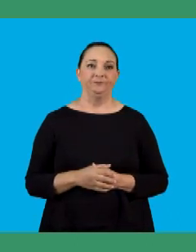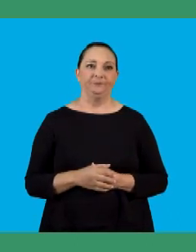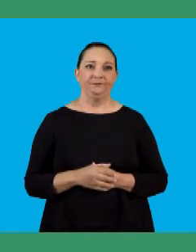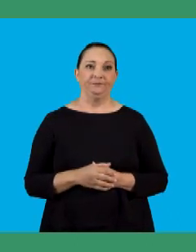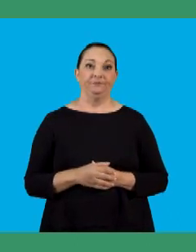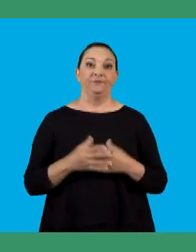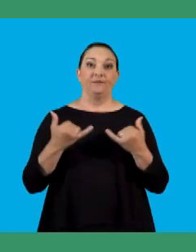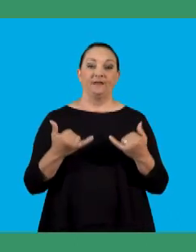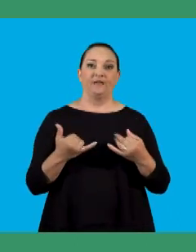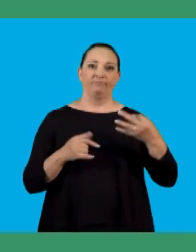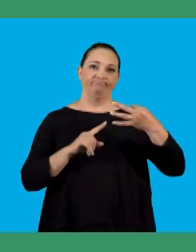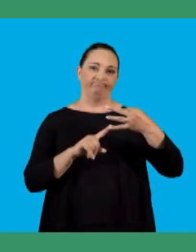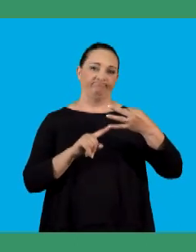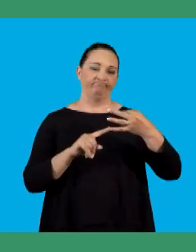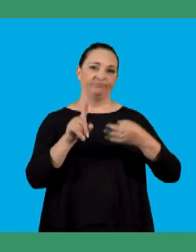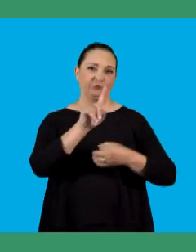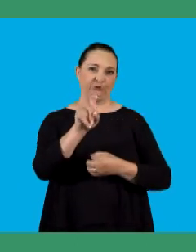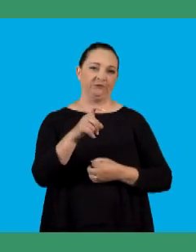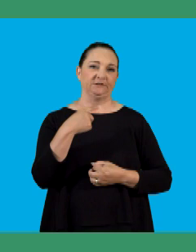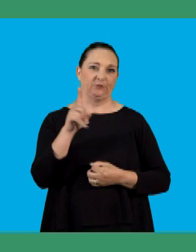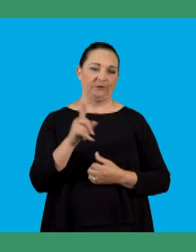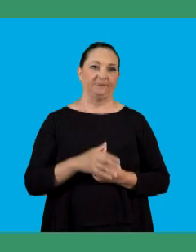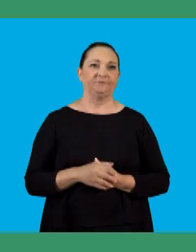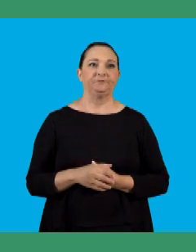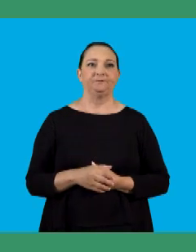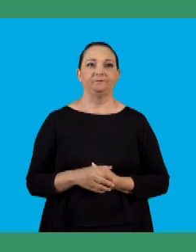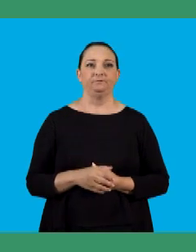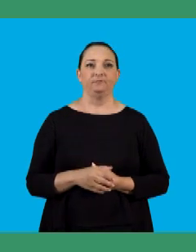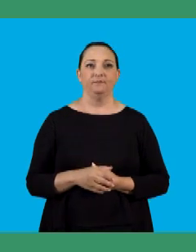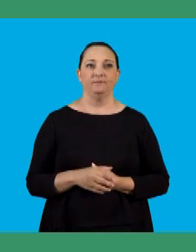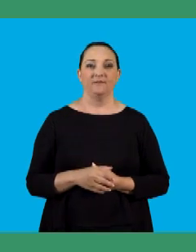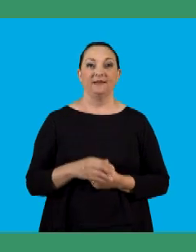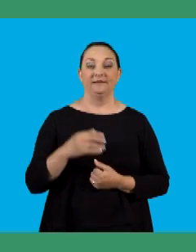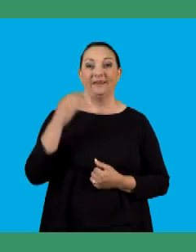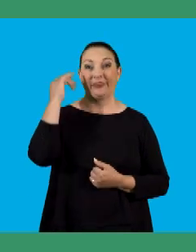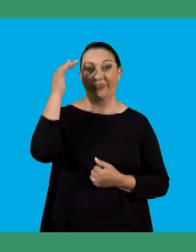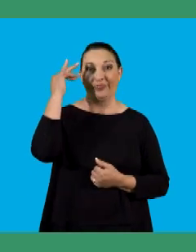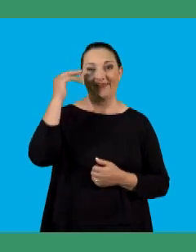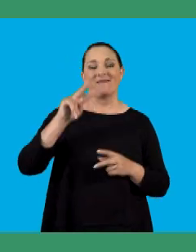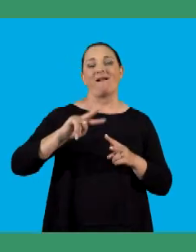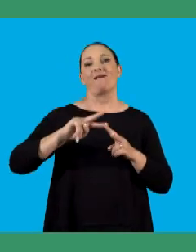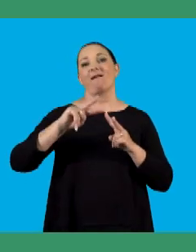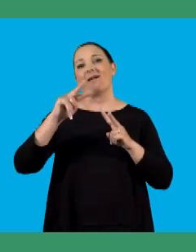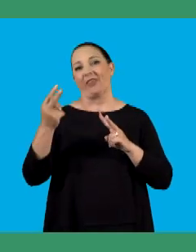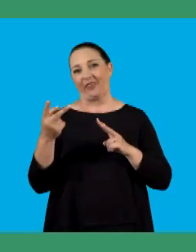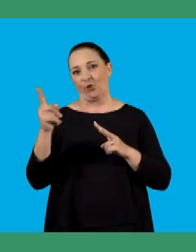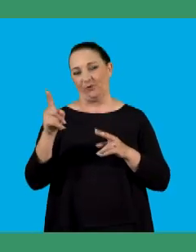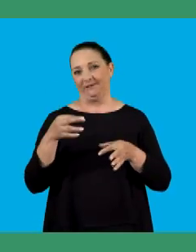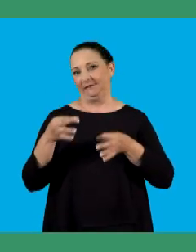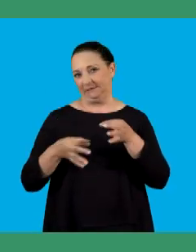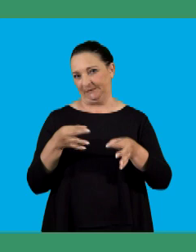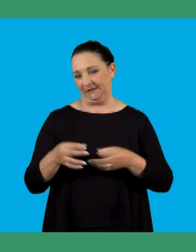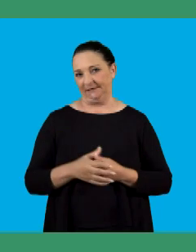Let's then look at our third practice question, which says, explain other theories of ethics.